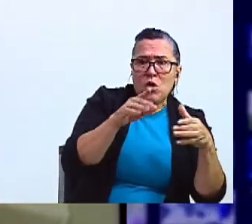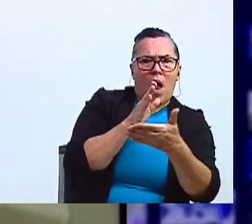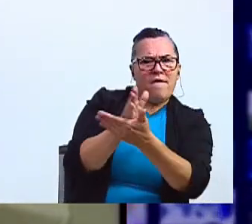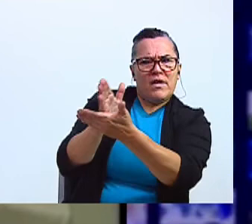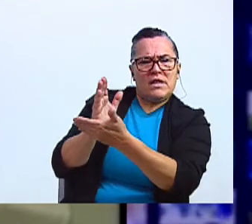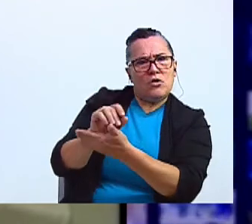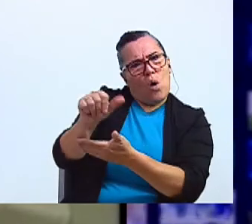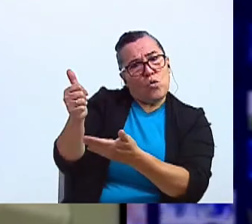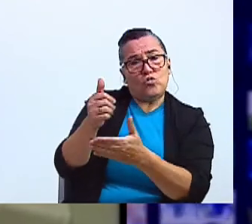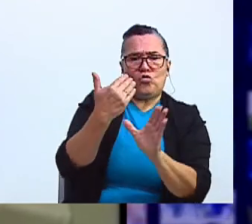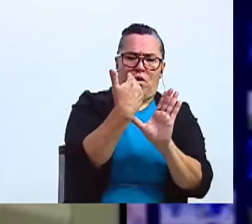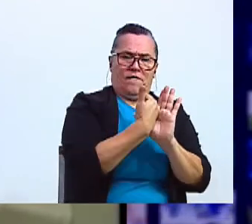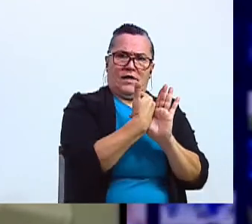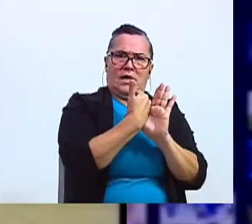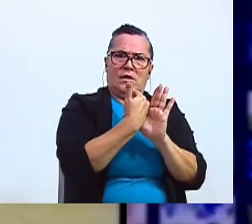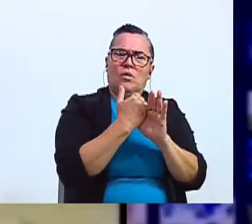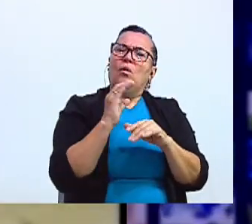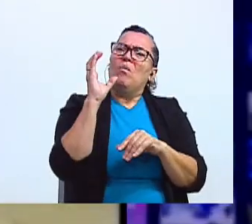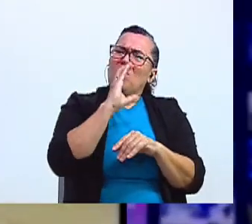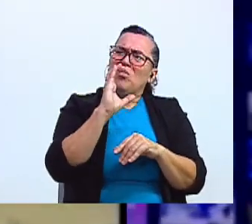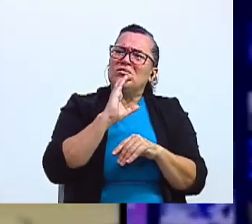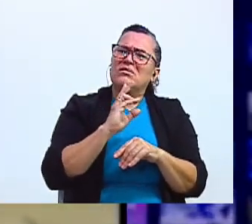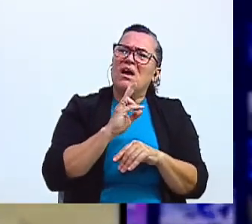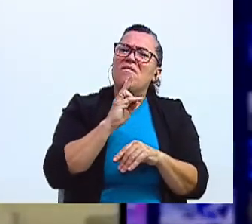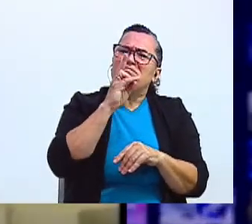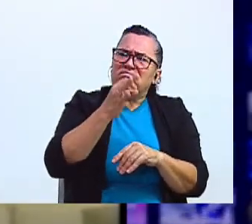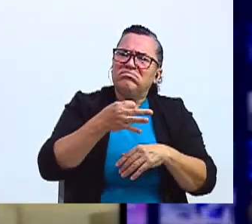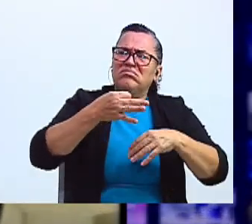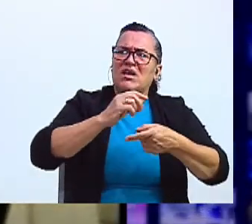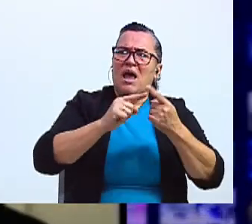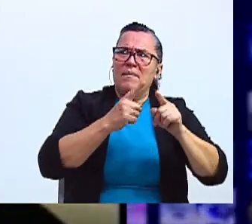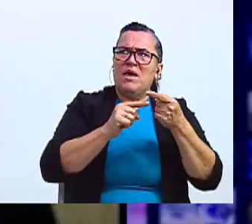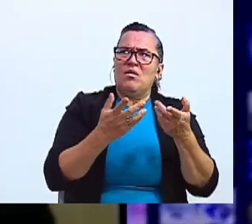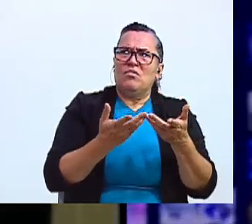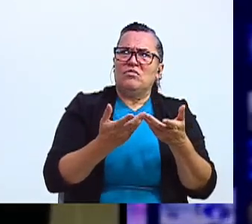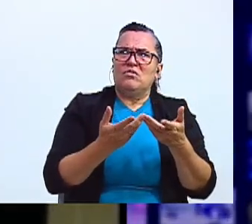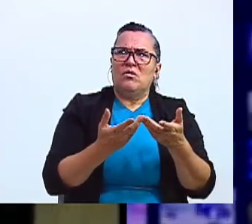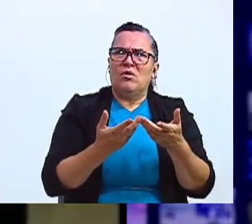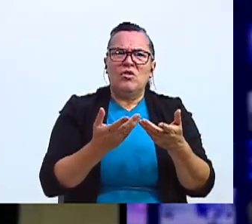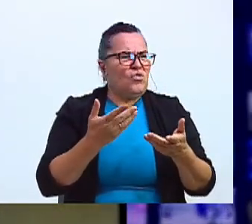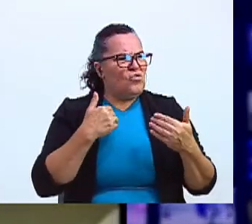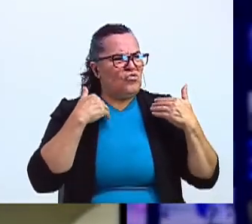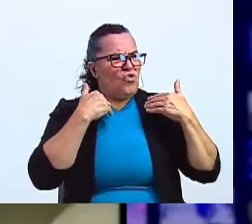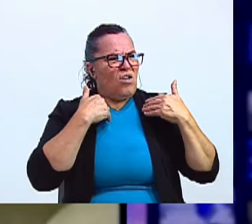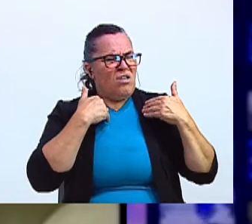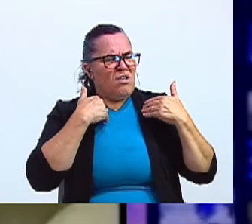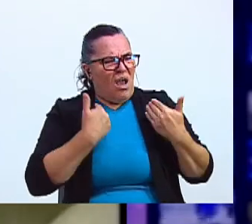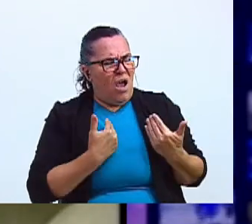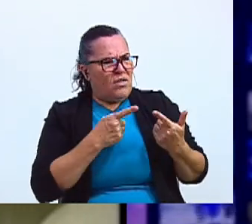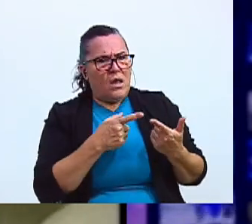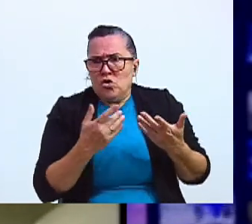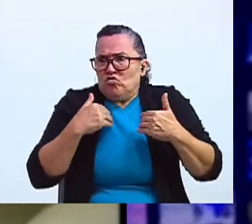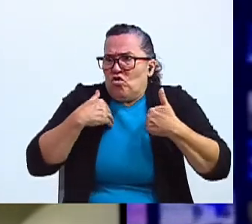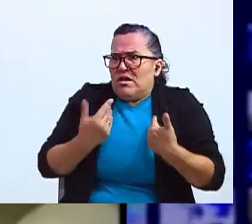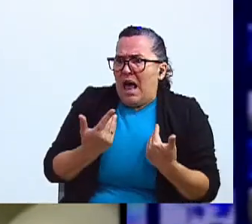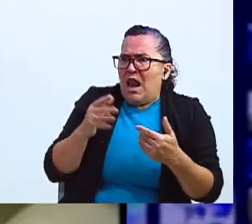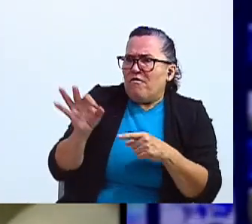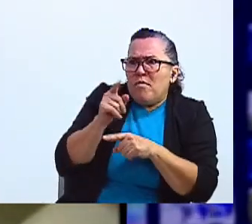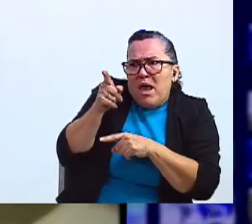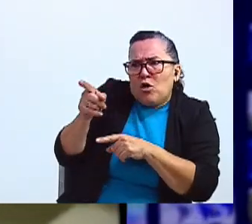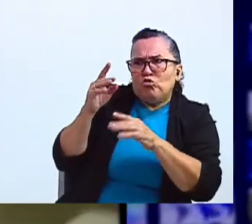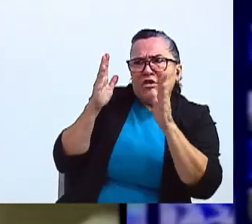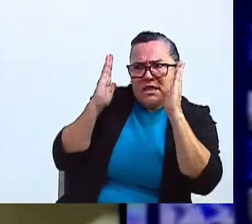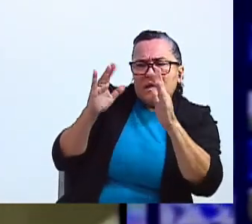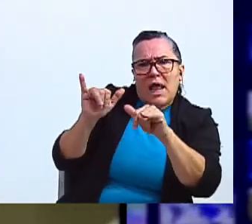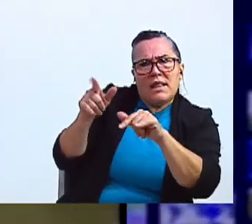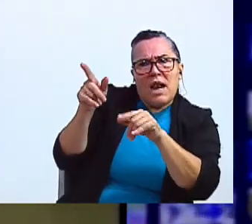you, find new friends. What do you mean you're tired of it? I'm tired of it. I'm sick of treating people that way. Because you